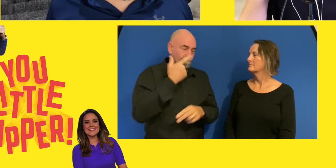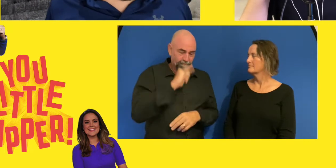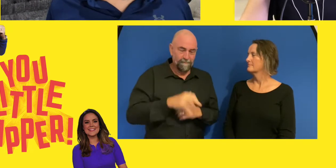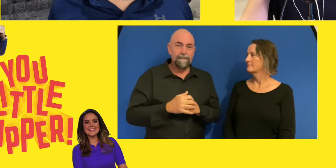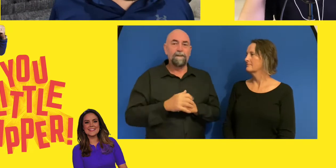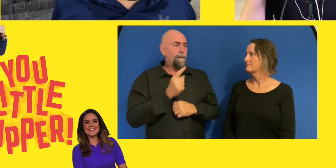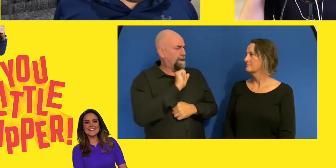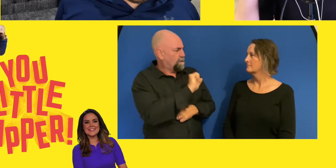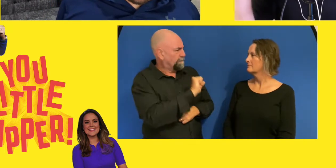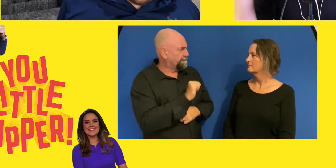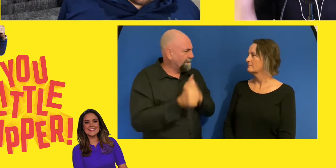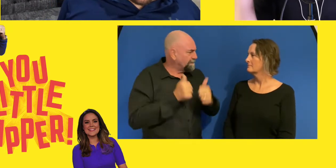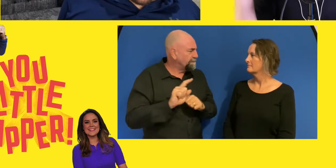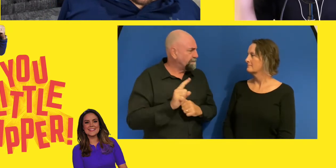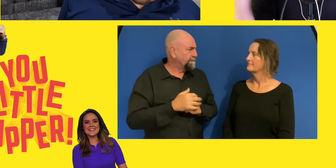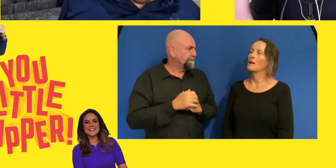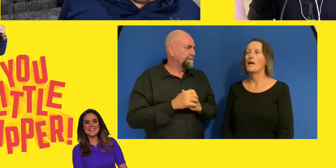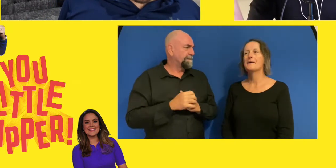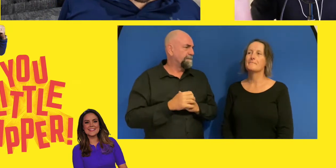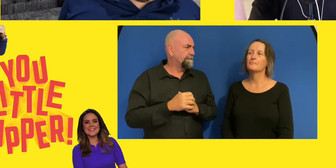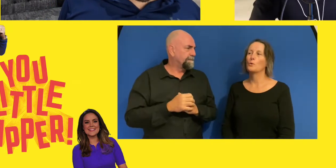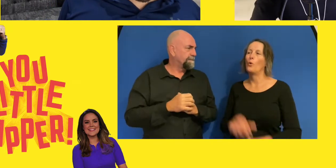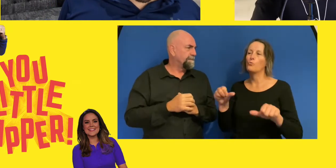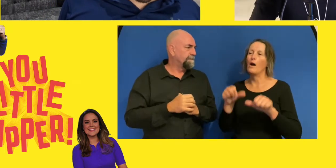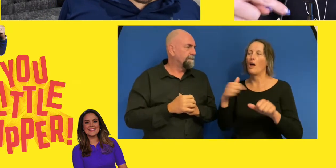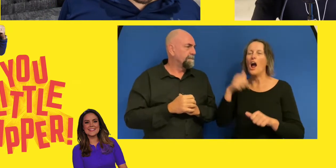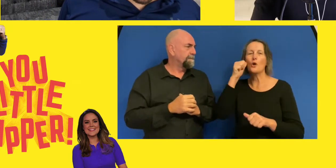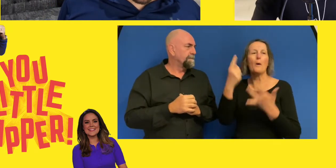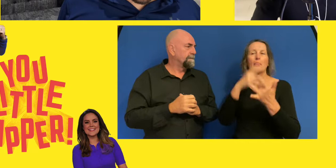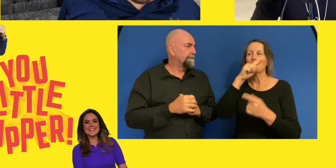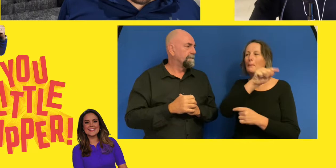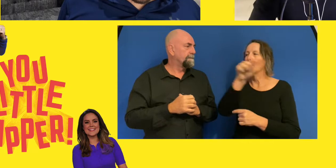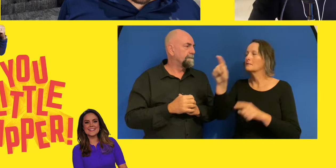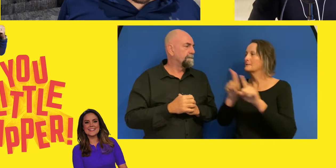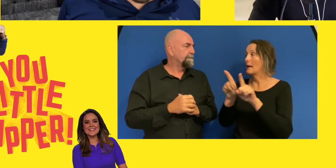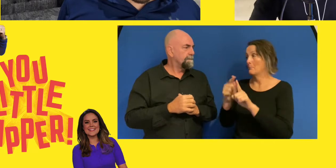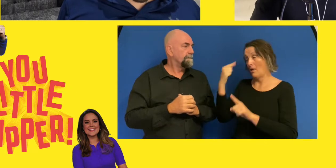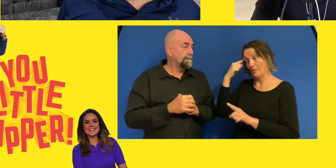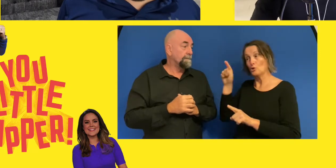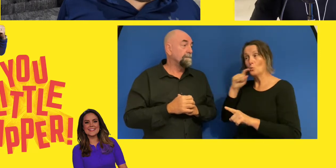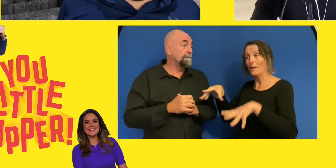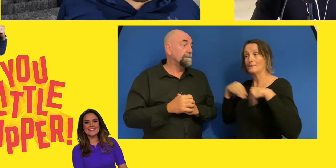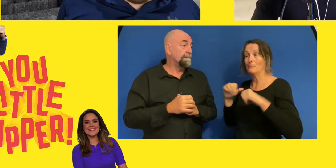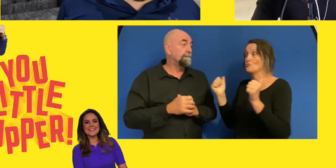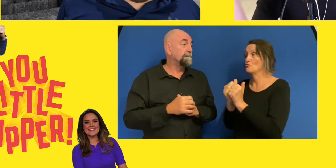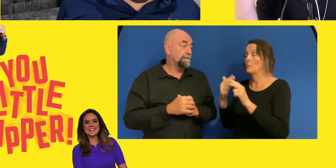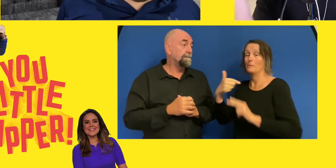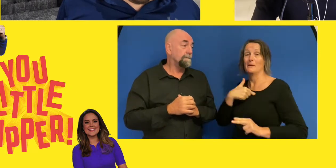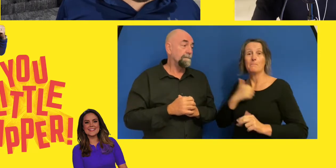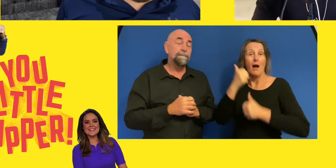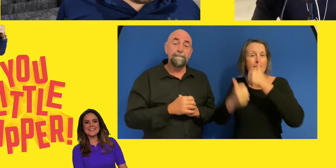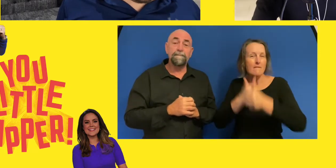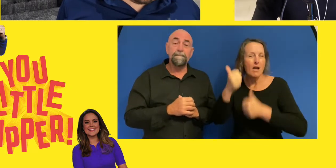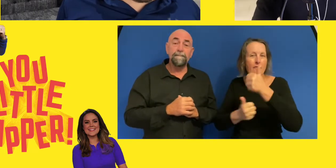Georgie? I'm jumping on a bit of a bandwagon here, Kurt, but I know that it's one that you will happily jump upon with me, because